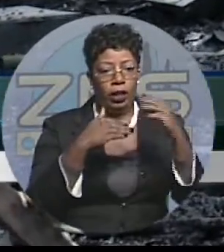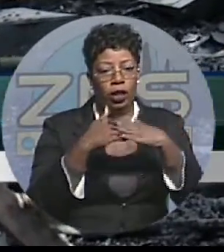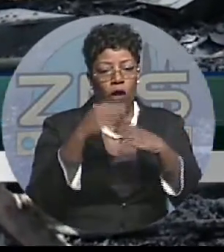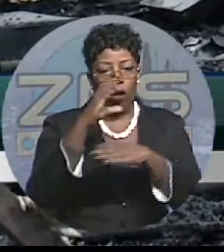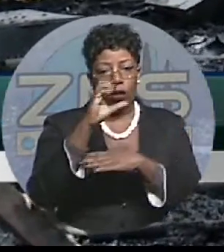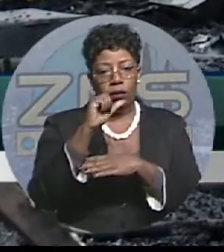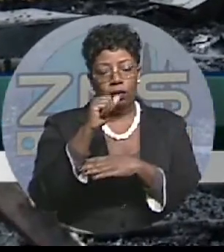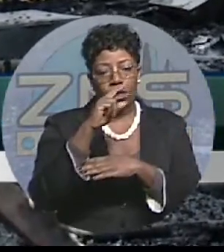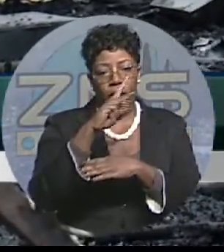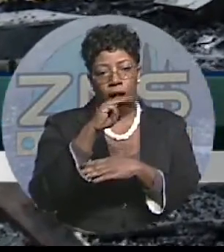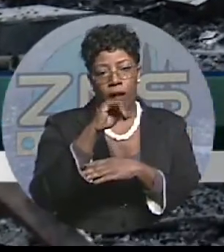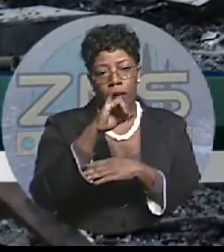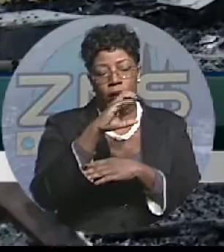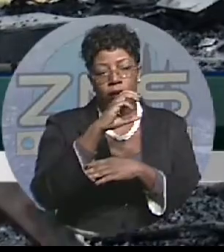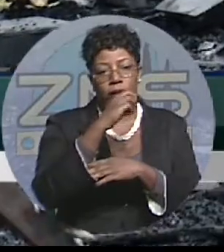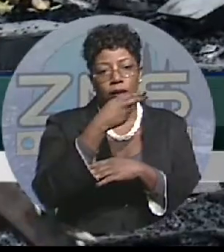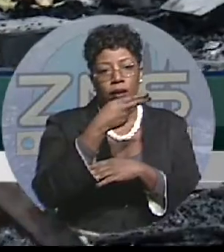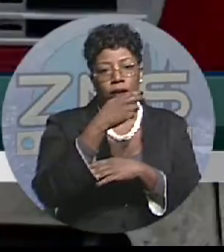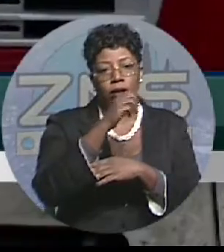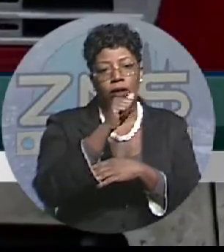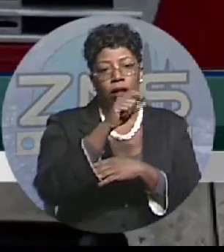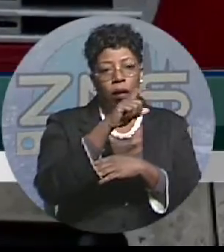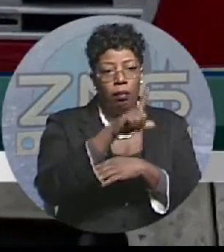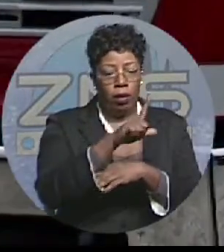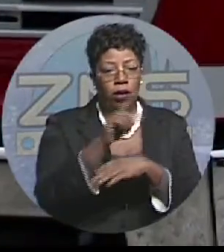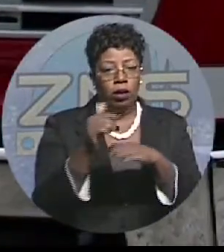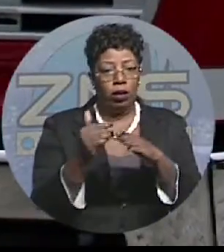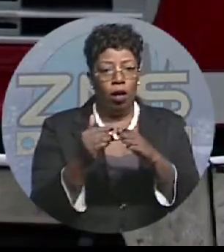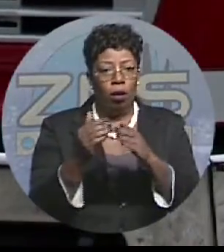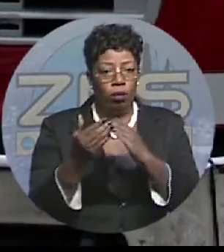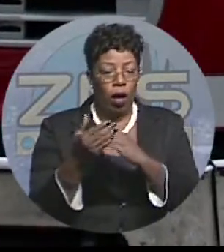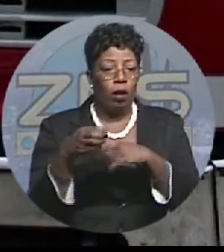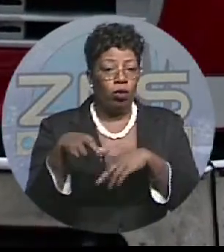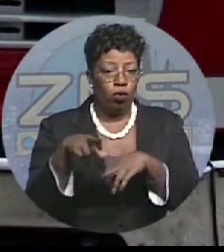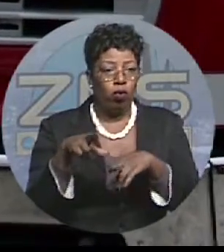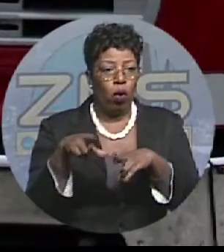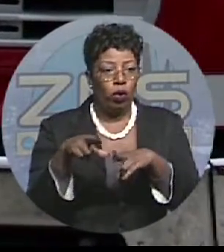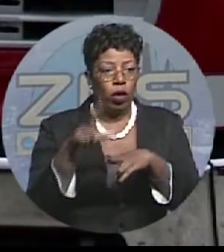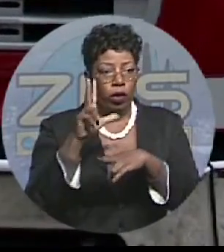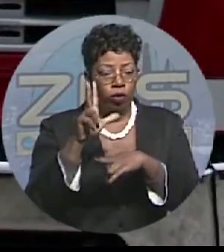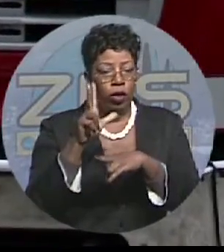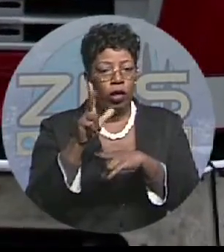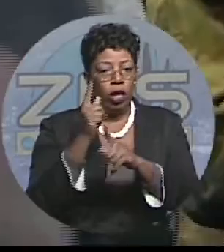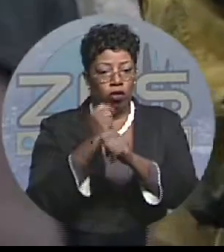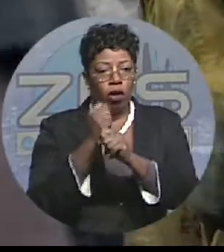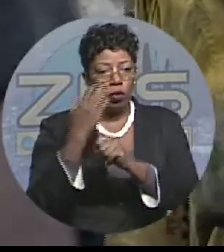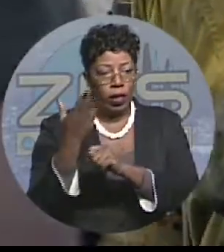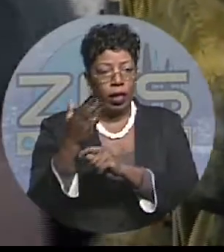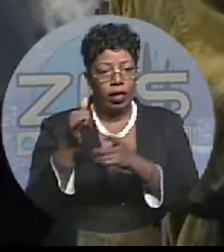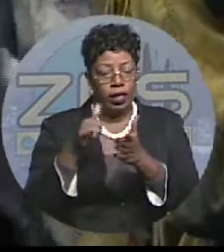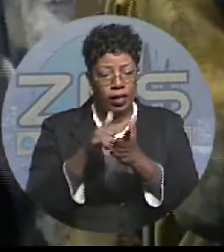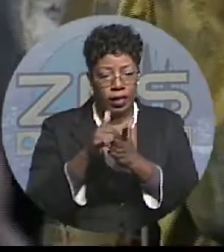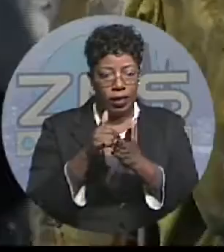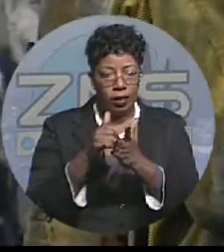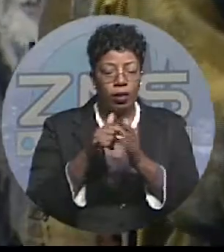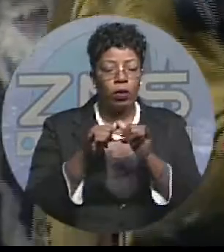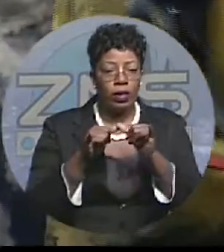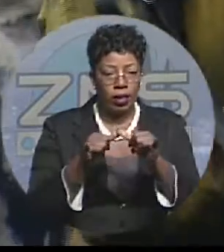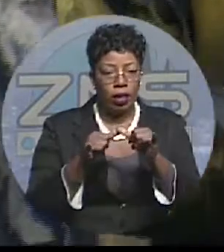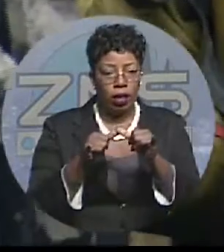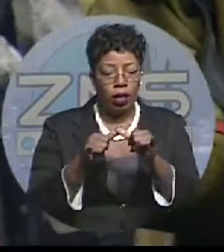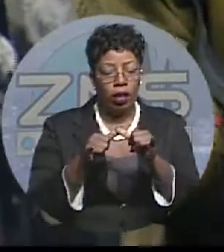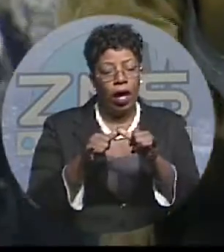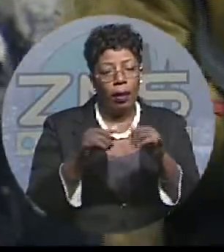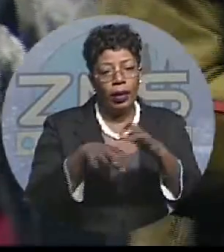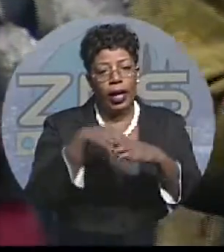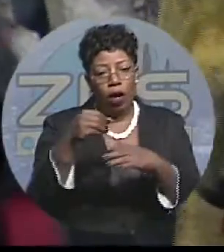Carmichael Road that caught fire Sunday morning. 3 fire trucks were on the scene, and several firemen were still sifting through the building and putting